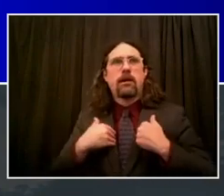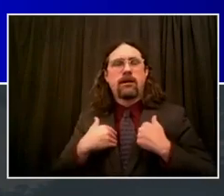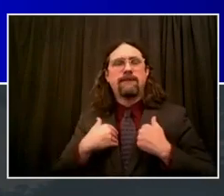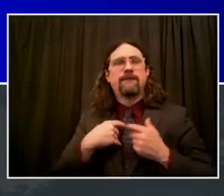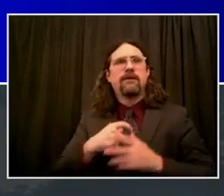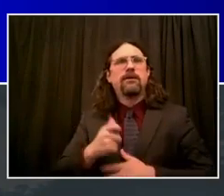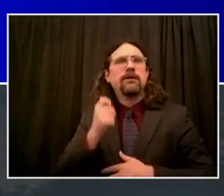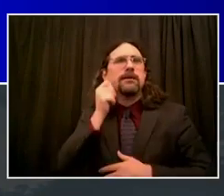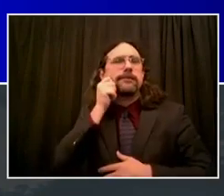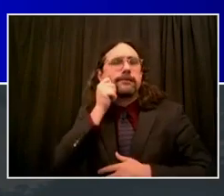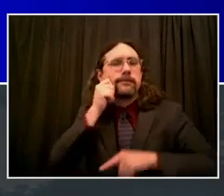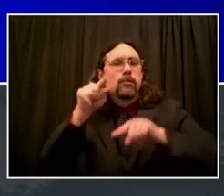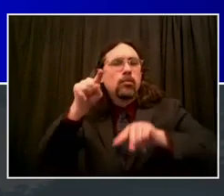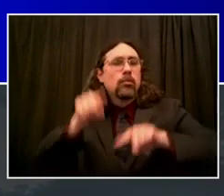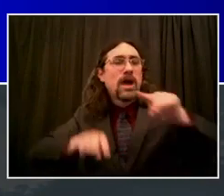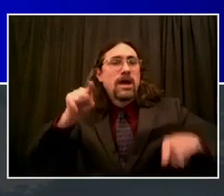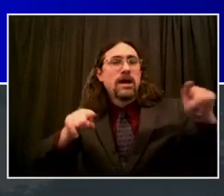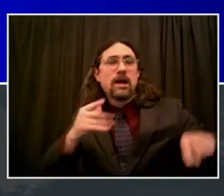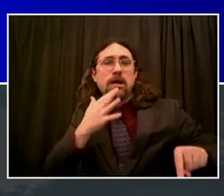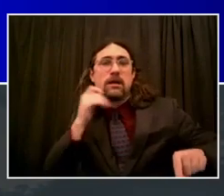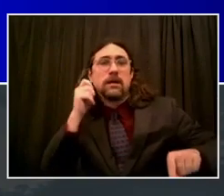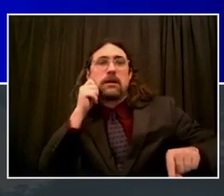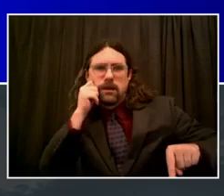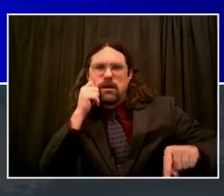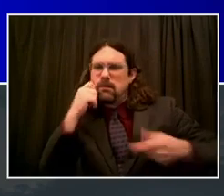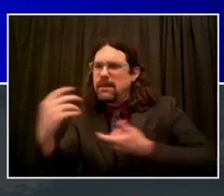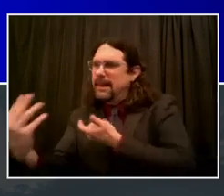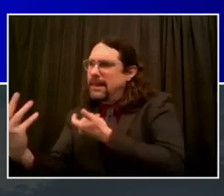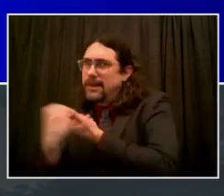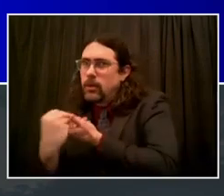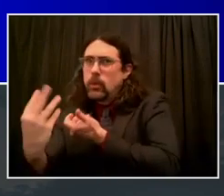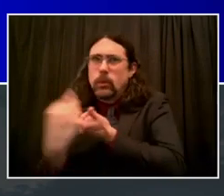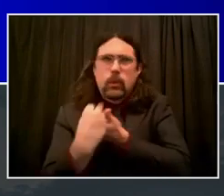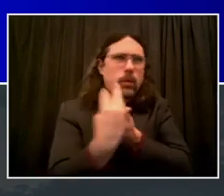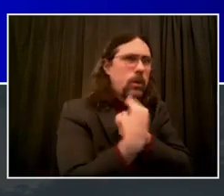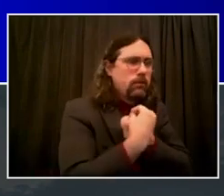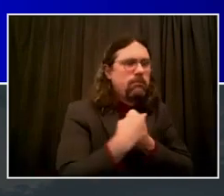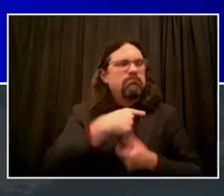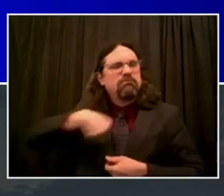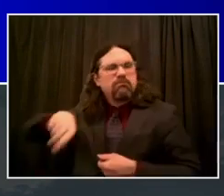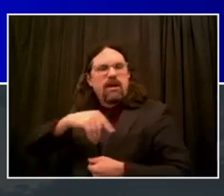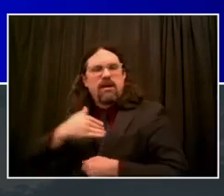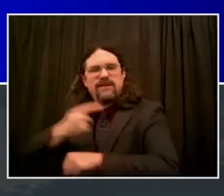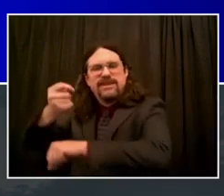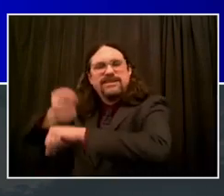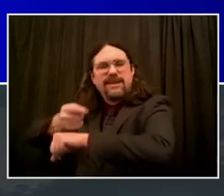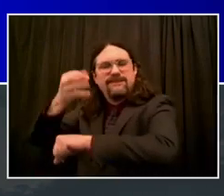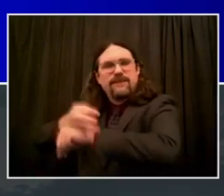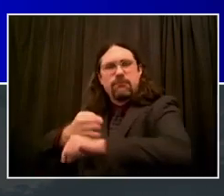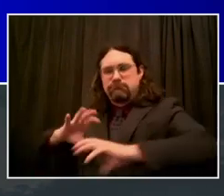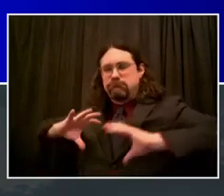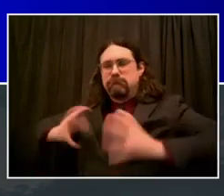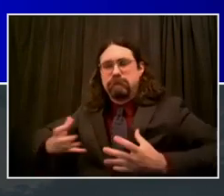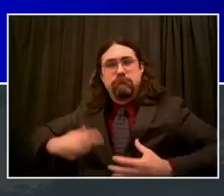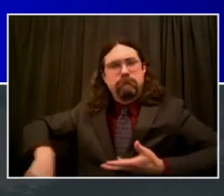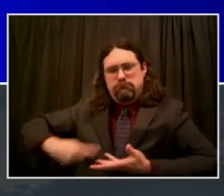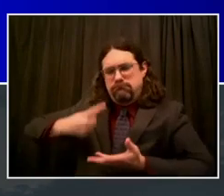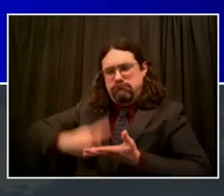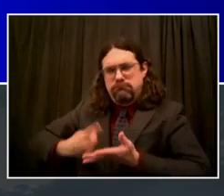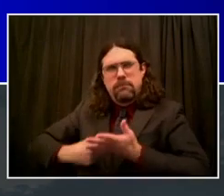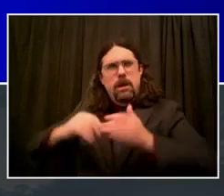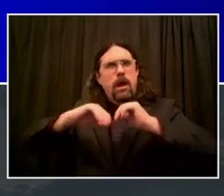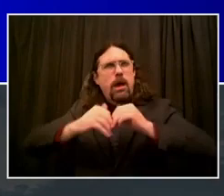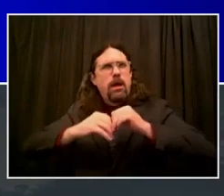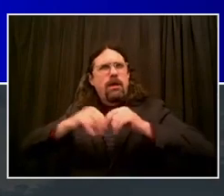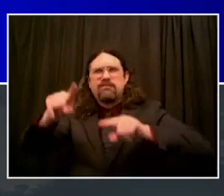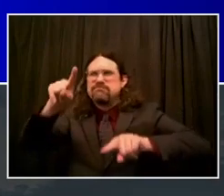great conversation with Cure Violence leaders just a few days ago. And we all agreed that there's a frontline role to play